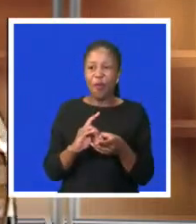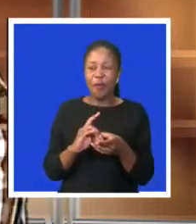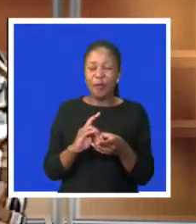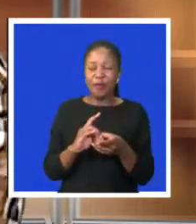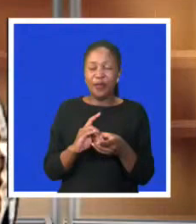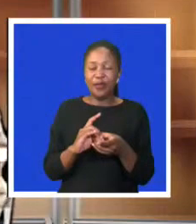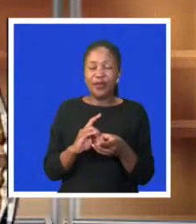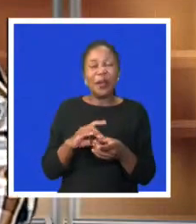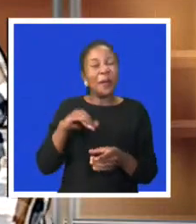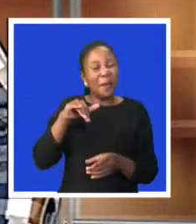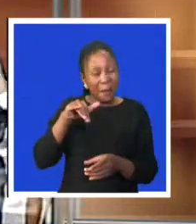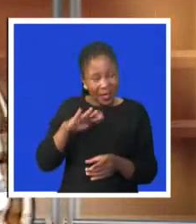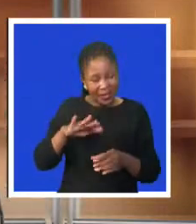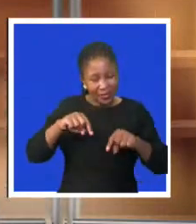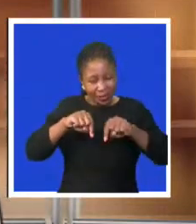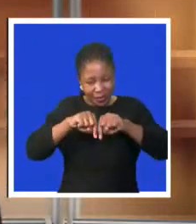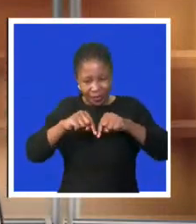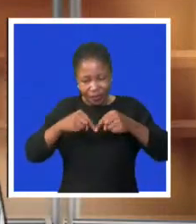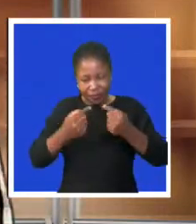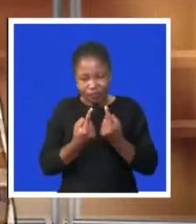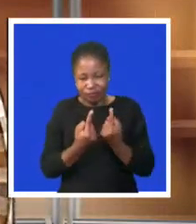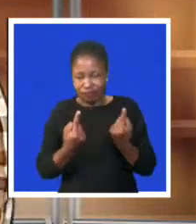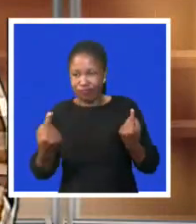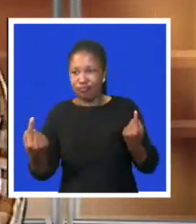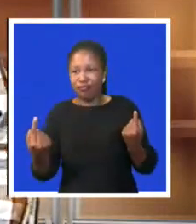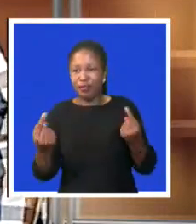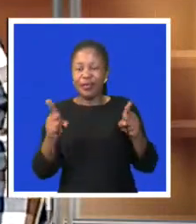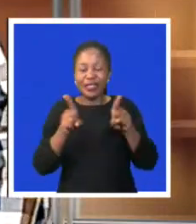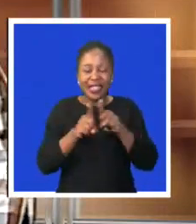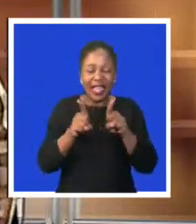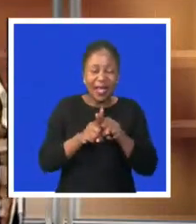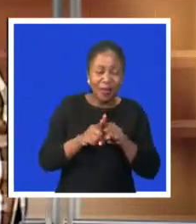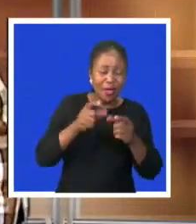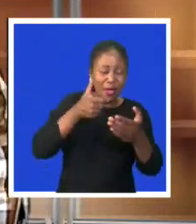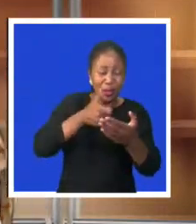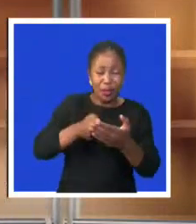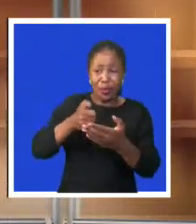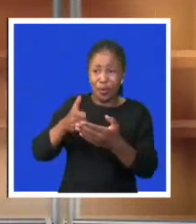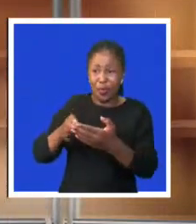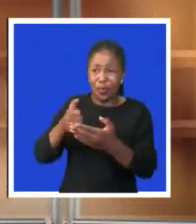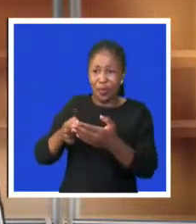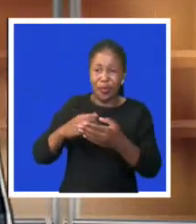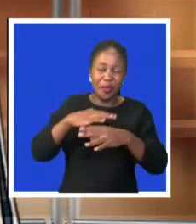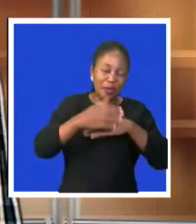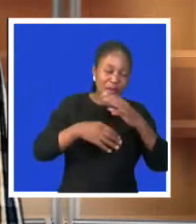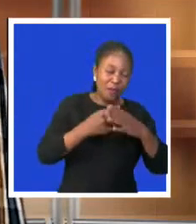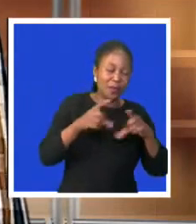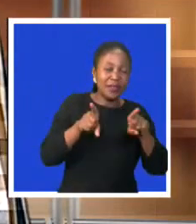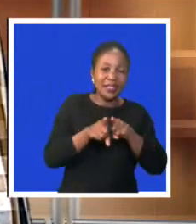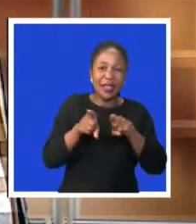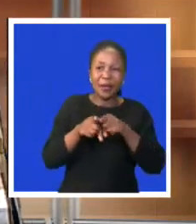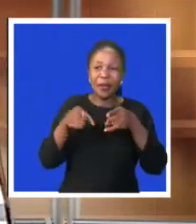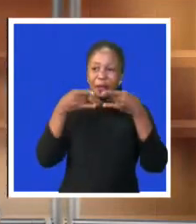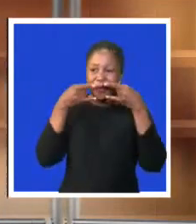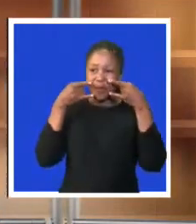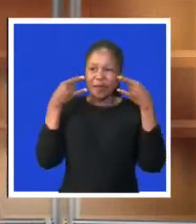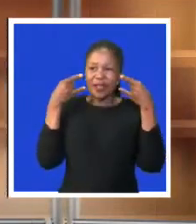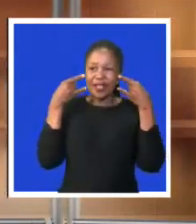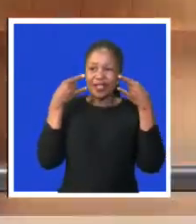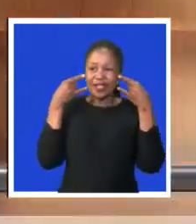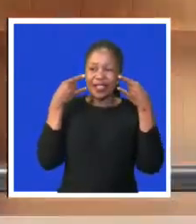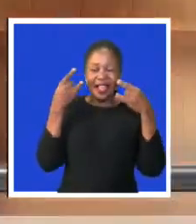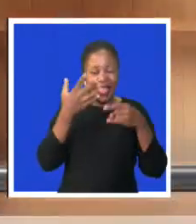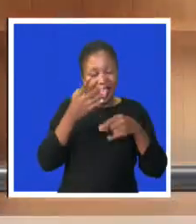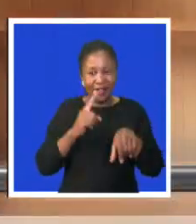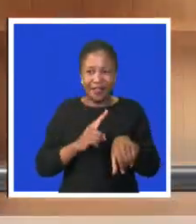home. You wash your hands with running water and soap, and always wear your mask. Thank you very much. Thank you